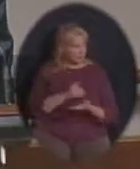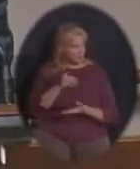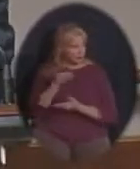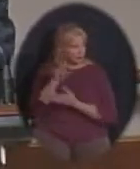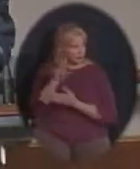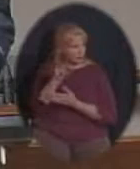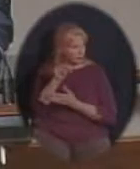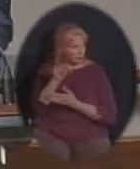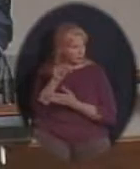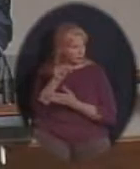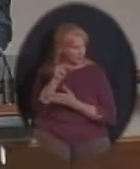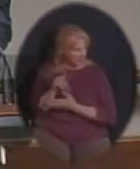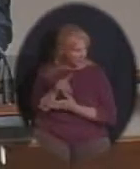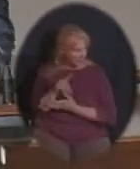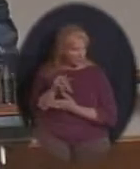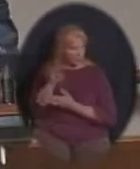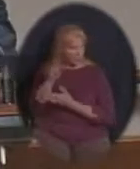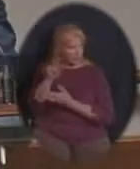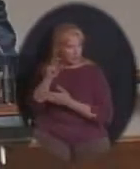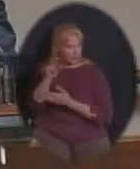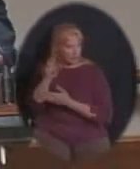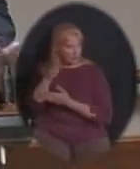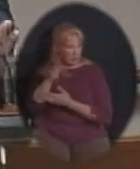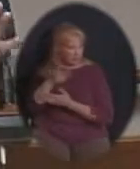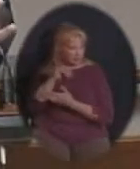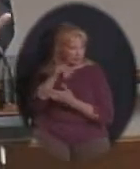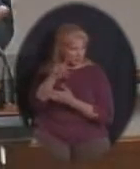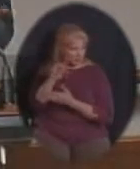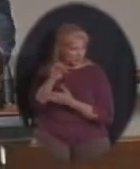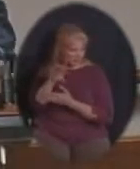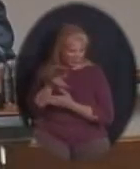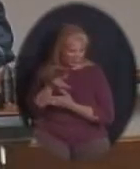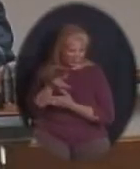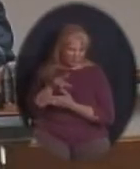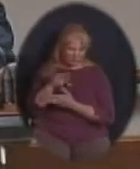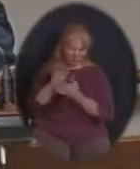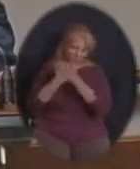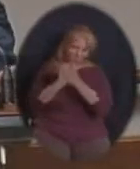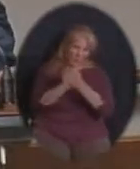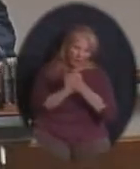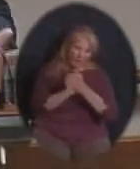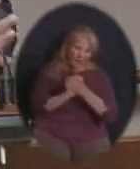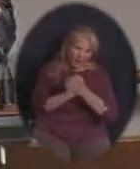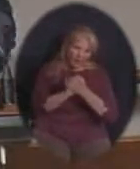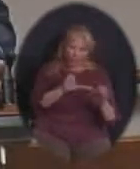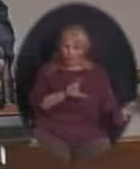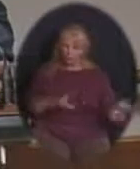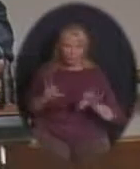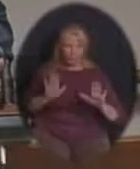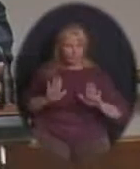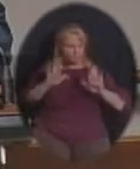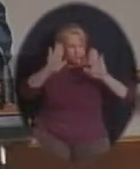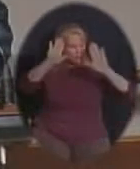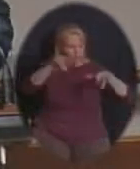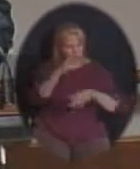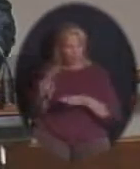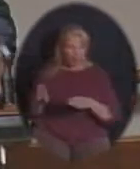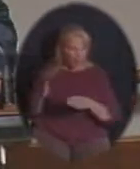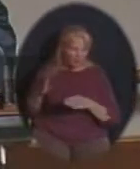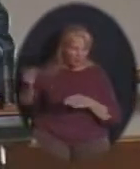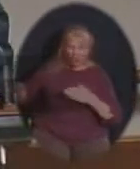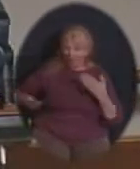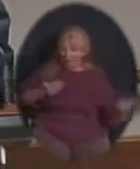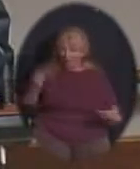of the board members for doing a fantastic job hiring a wonderful administration, tremendous faculty